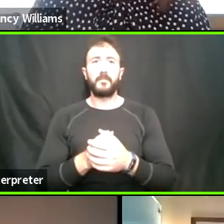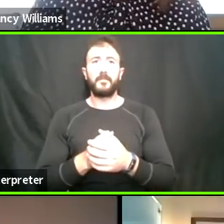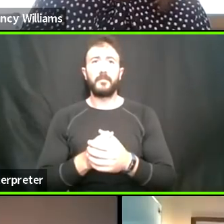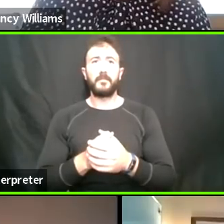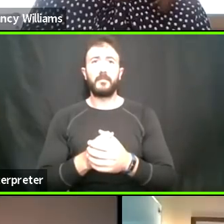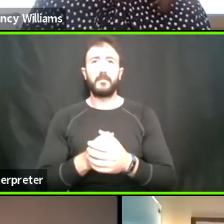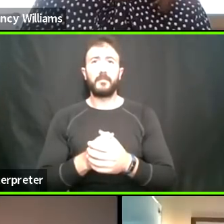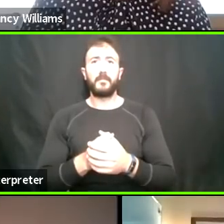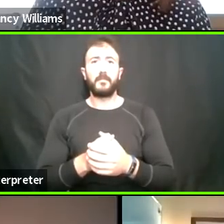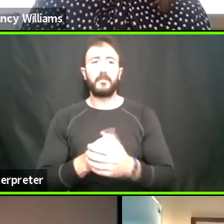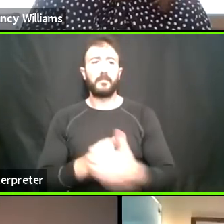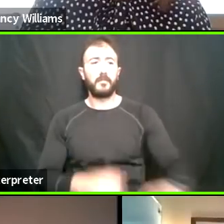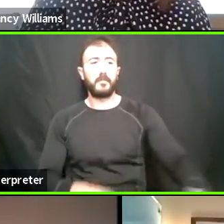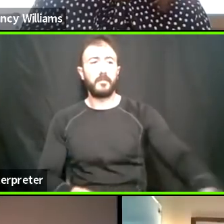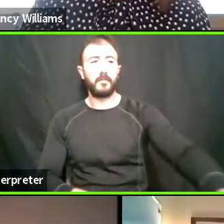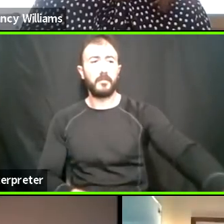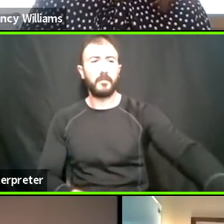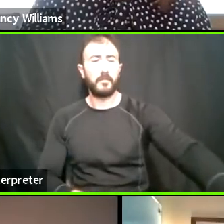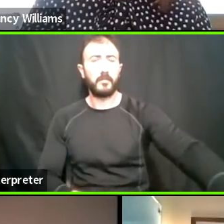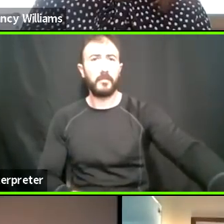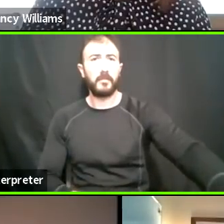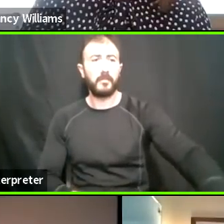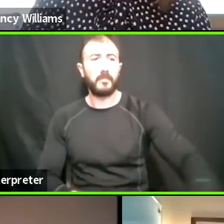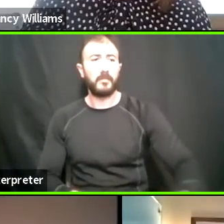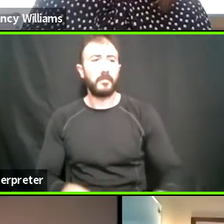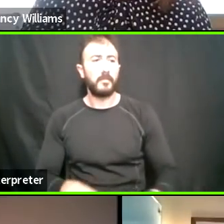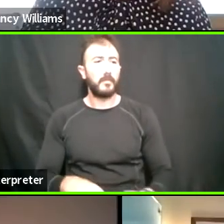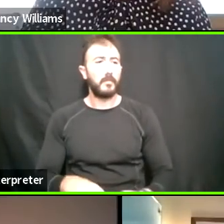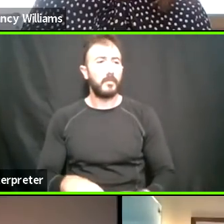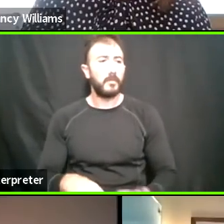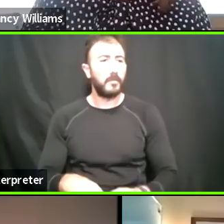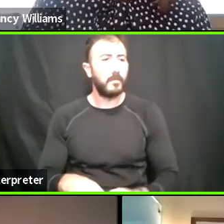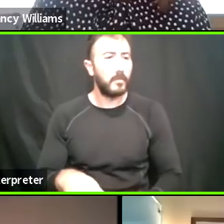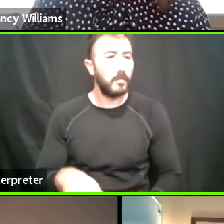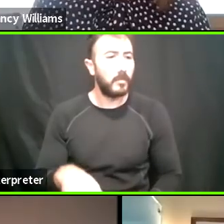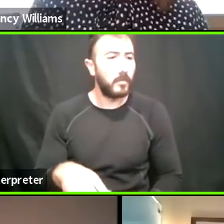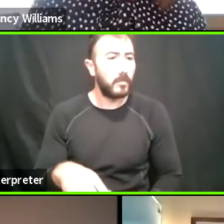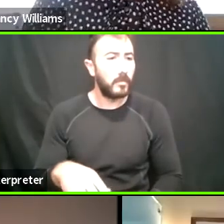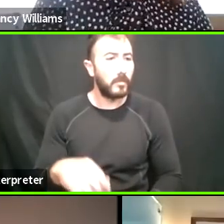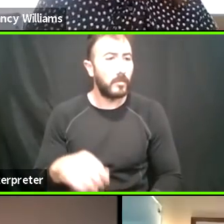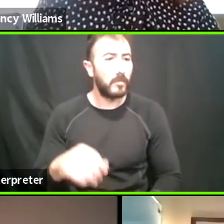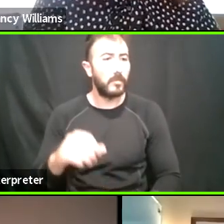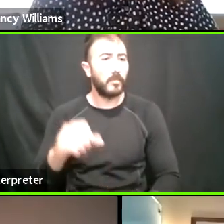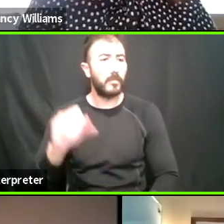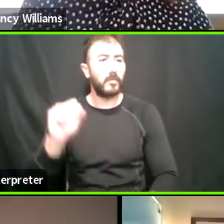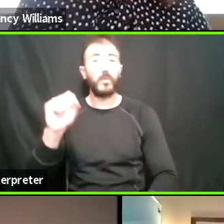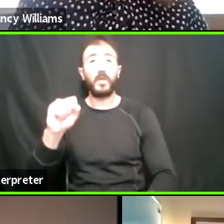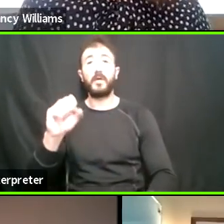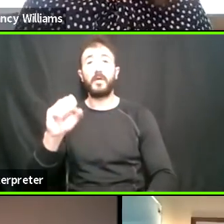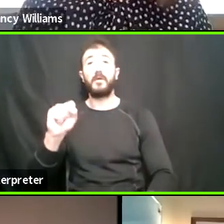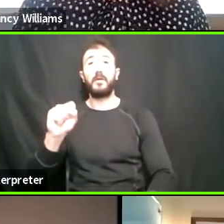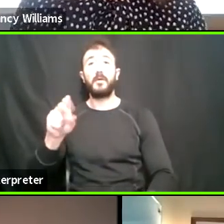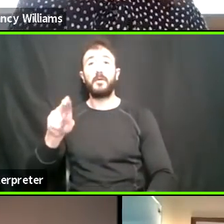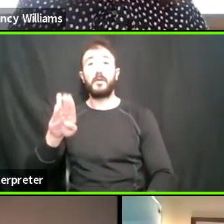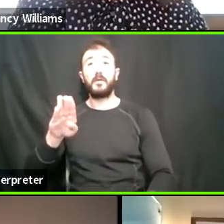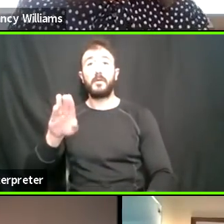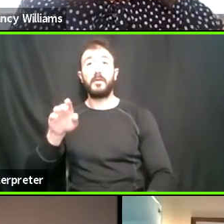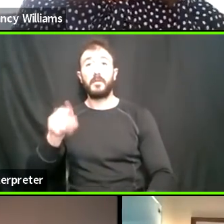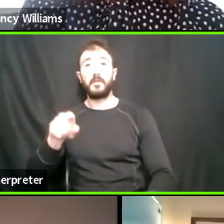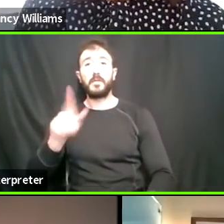Subs do have sign-on accounts. As long as they have a district username and password, they would need to and be able to complete the health check